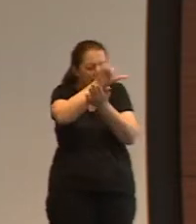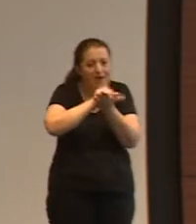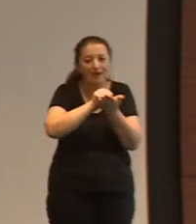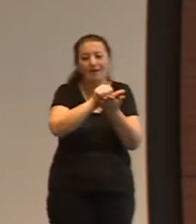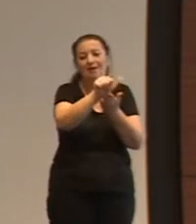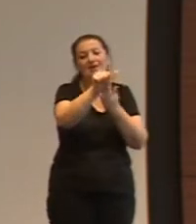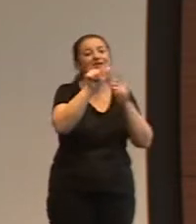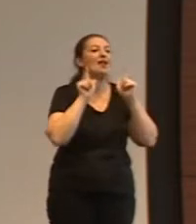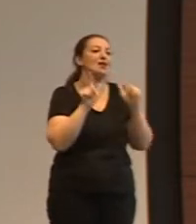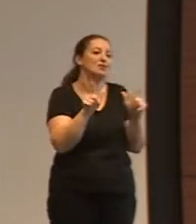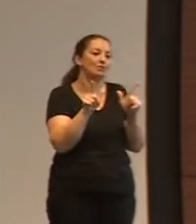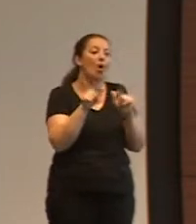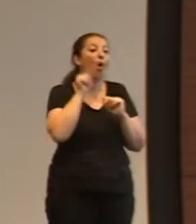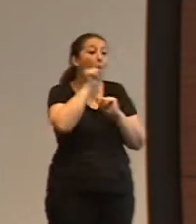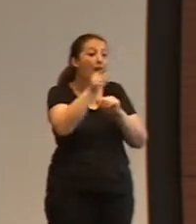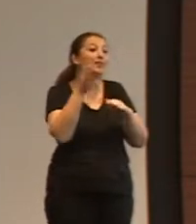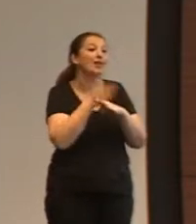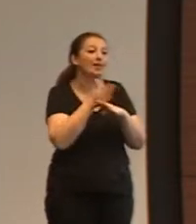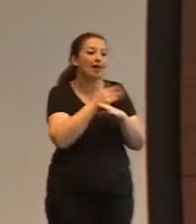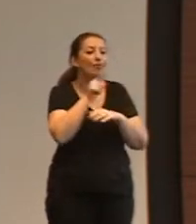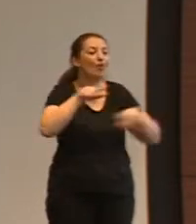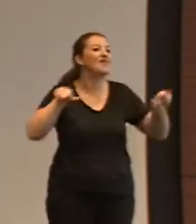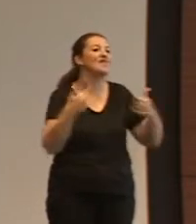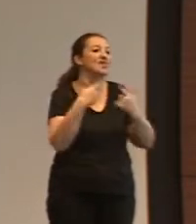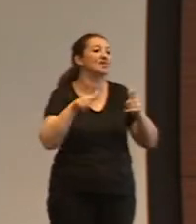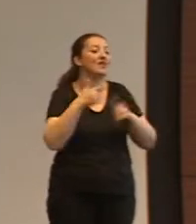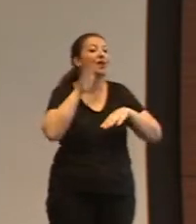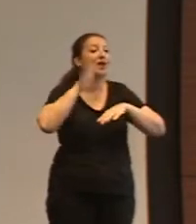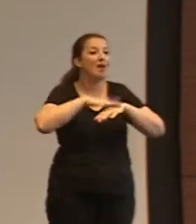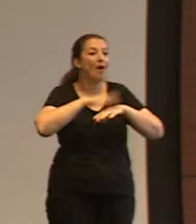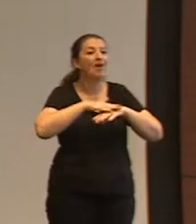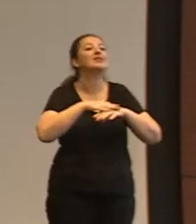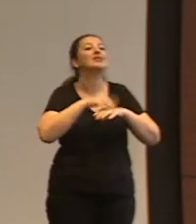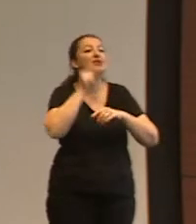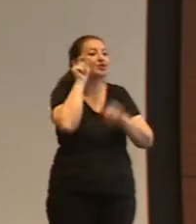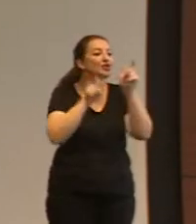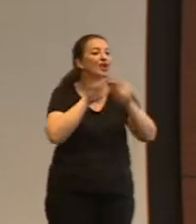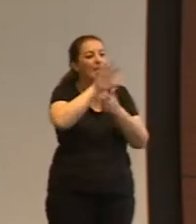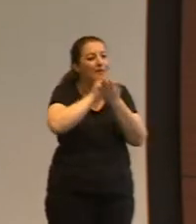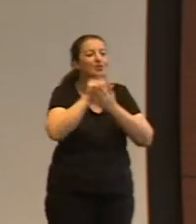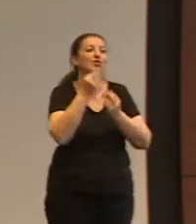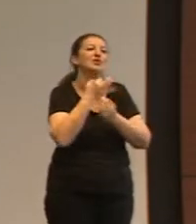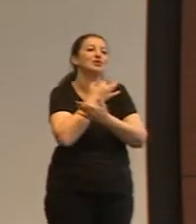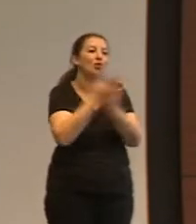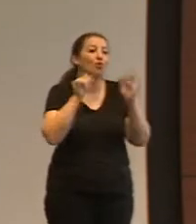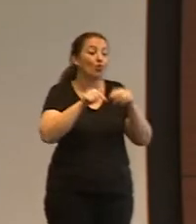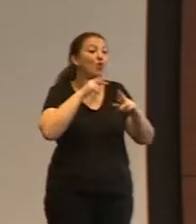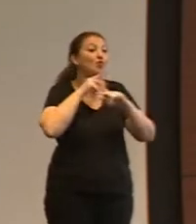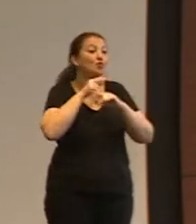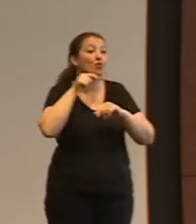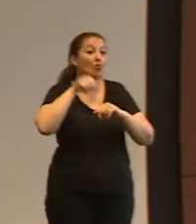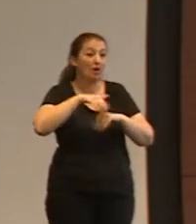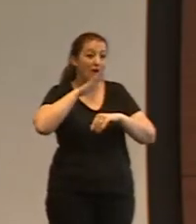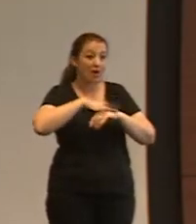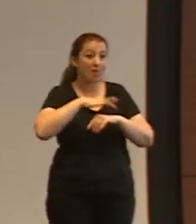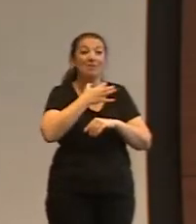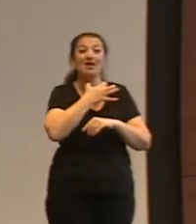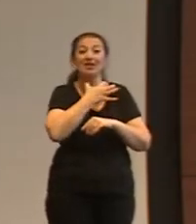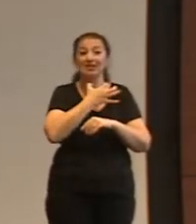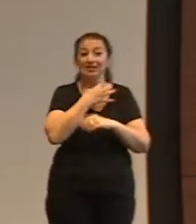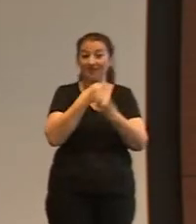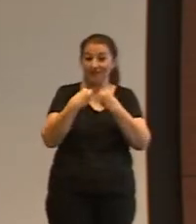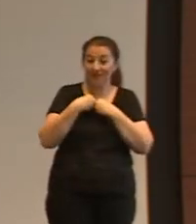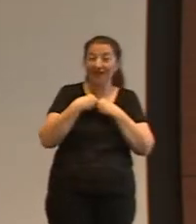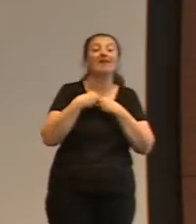transformation we need every single individual we will need everyone that's the reason why i would like to